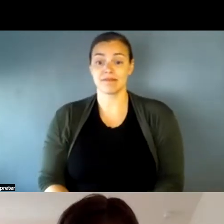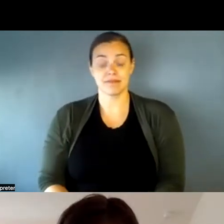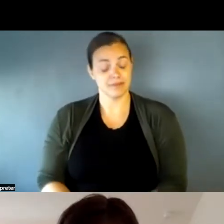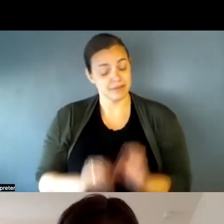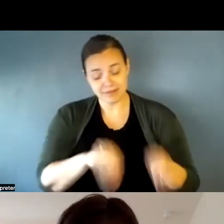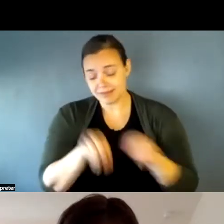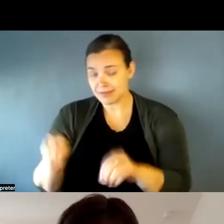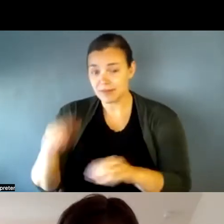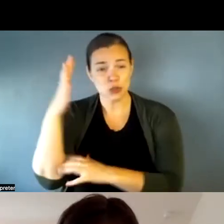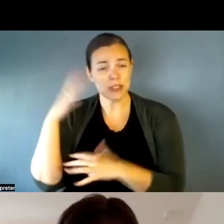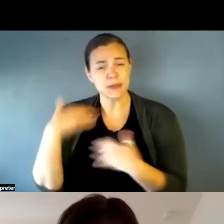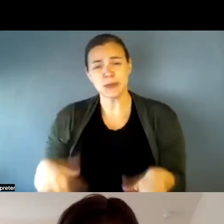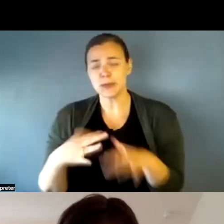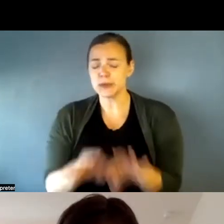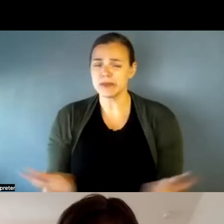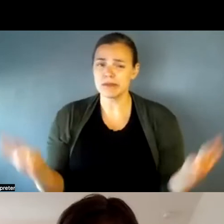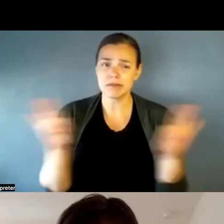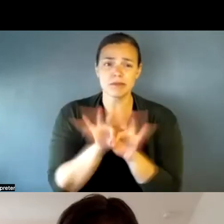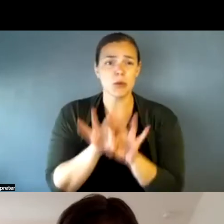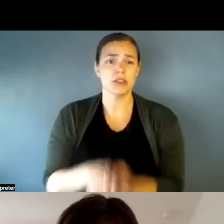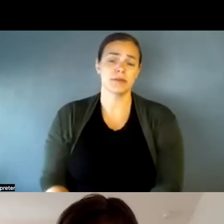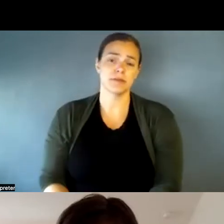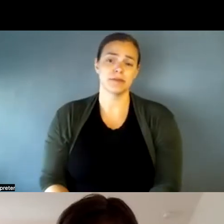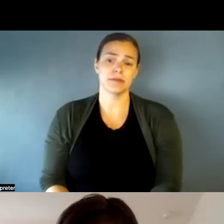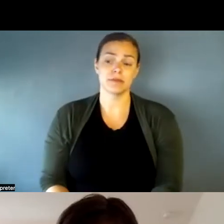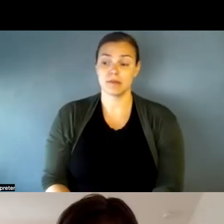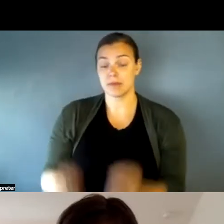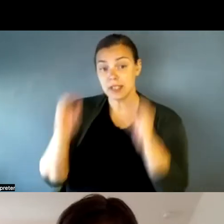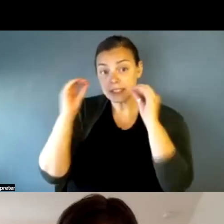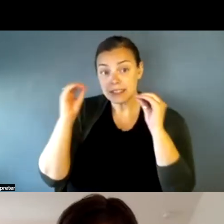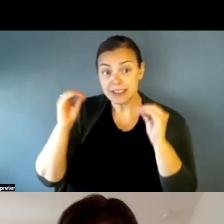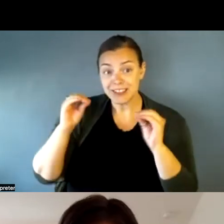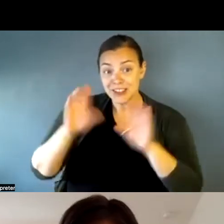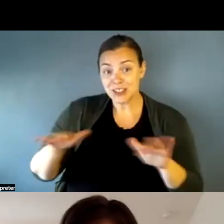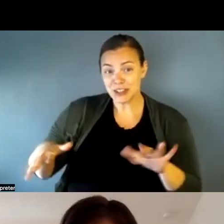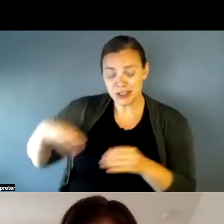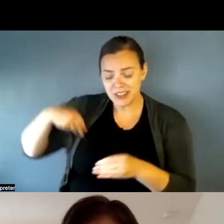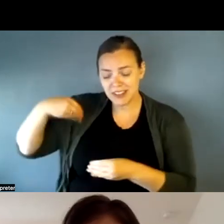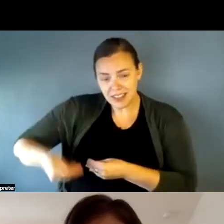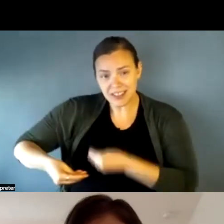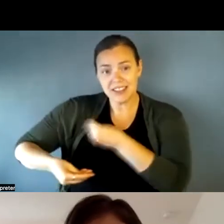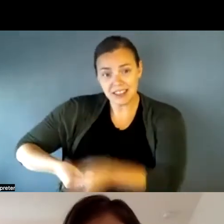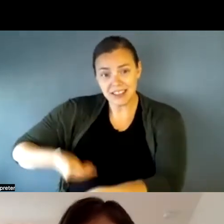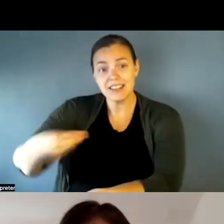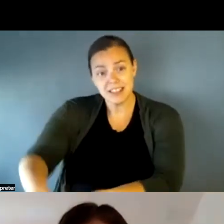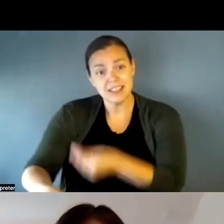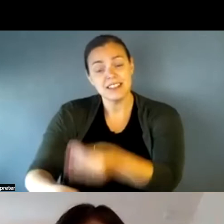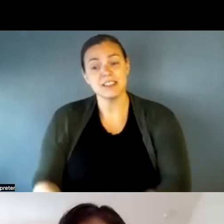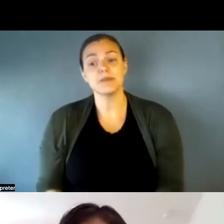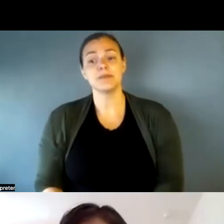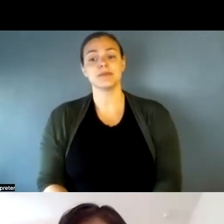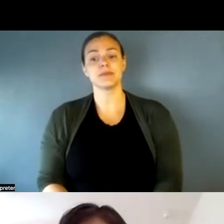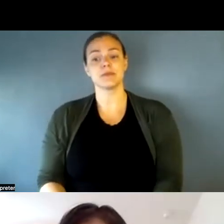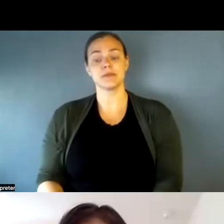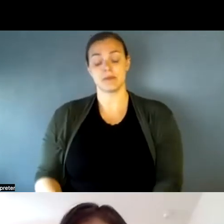and how important that is, and how teaching your children that. And we've gone to a few events at some